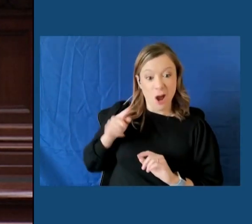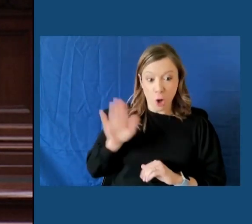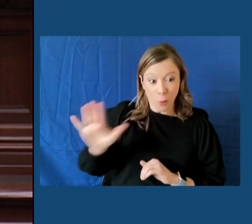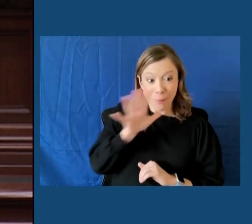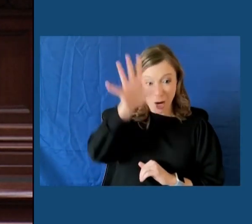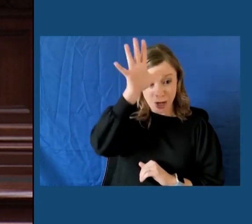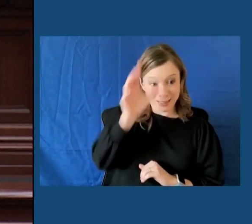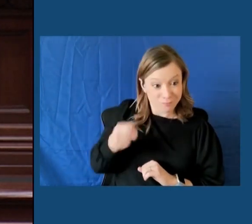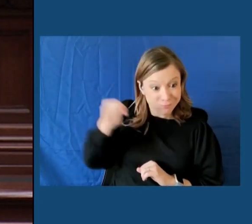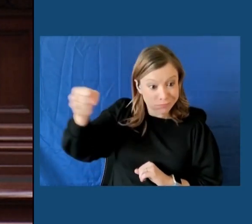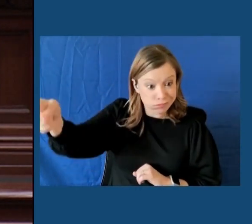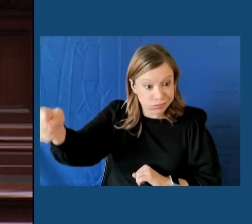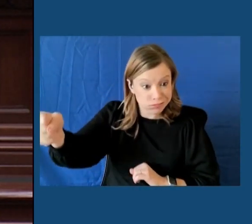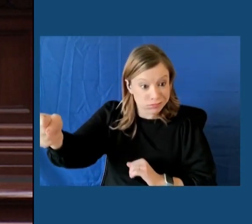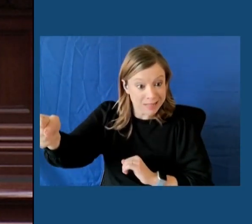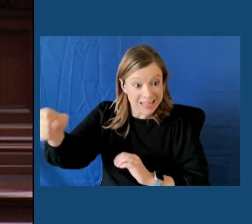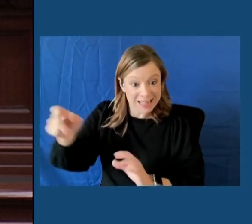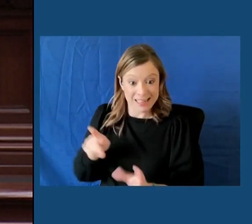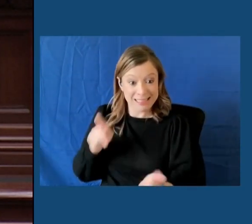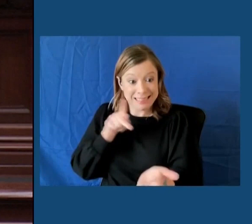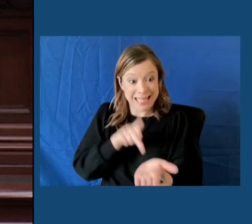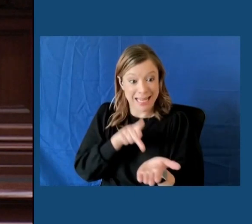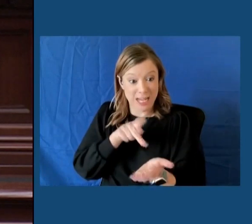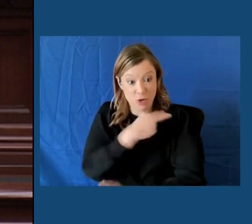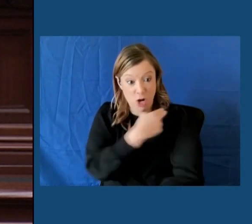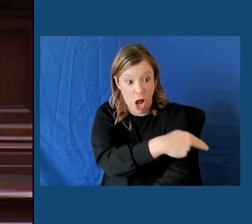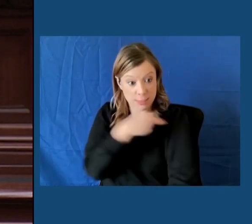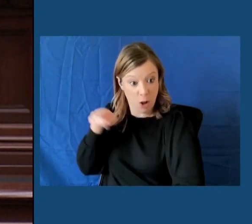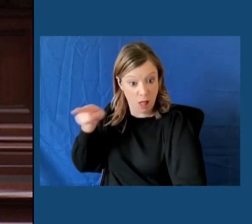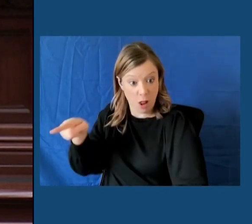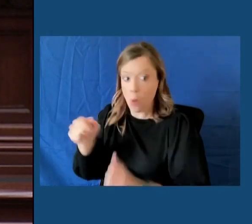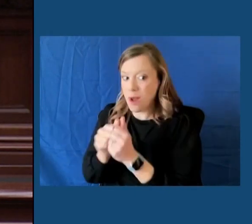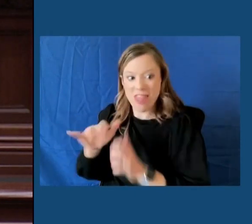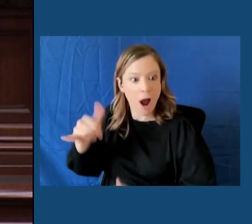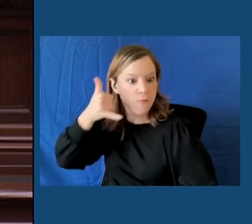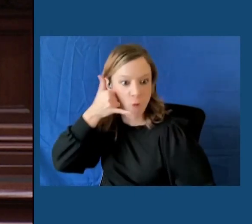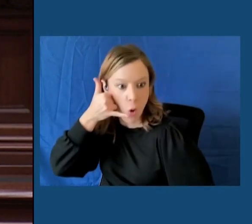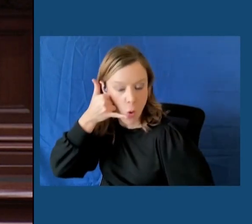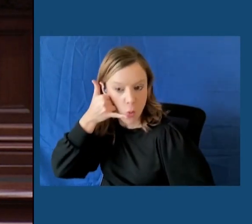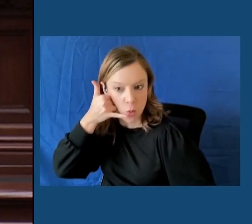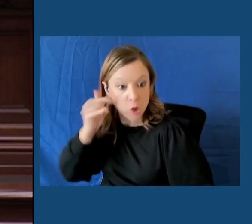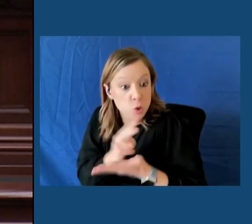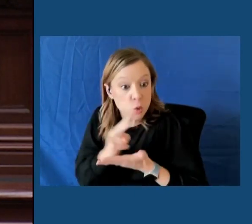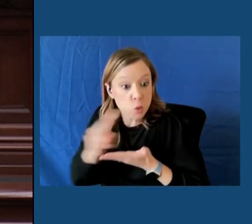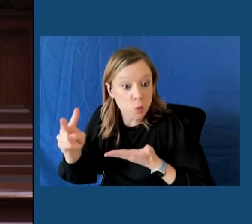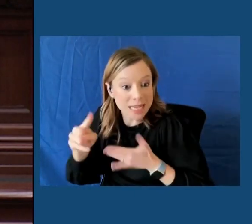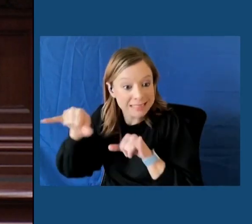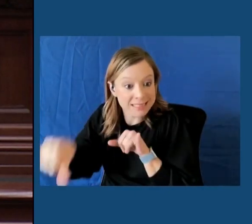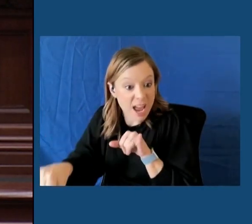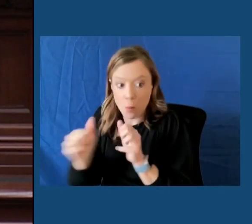phone, she emerged a changed person, able to assert herself again.